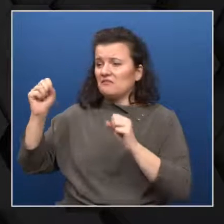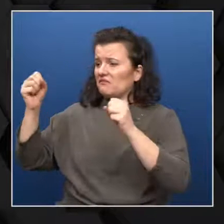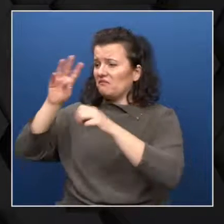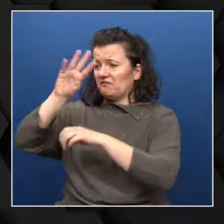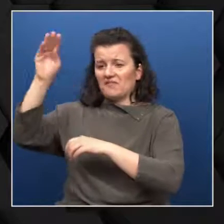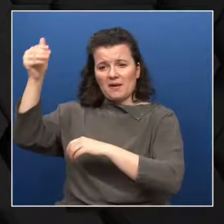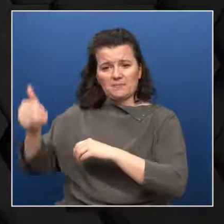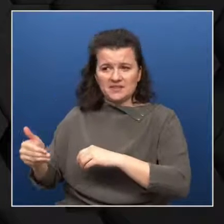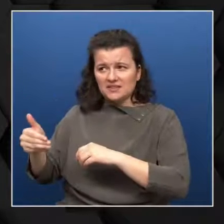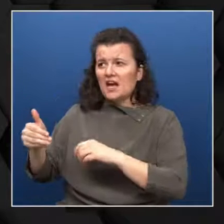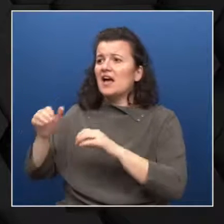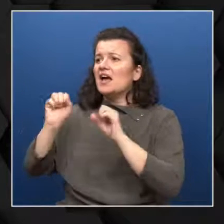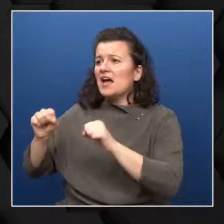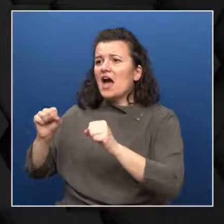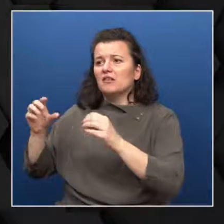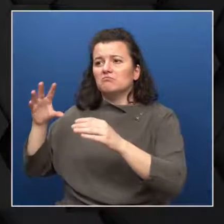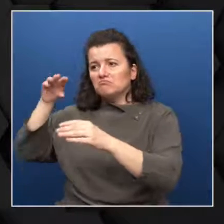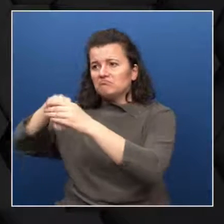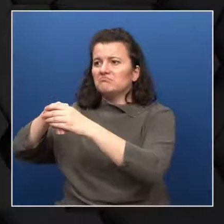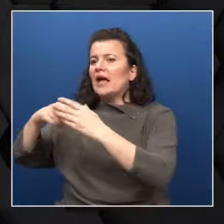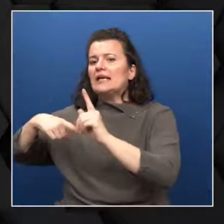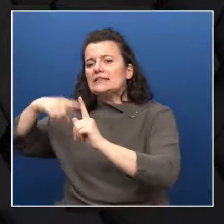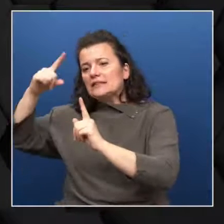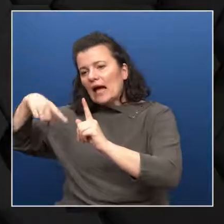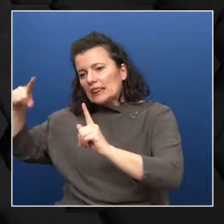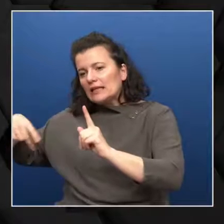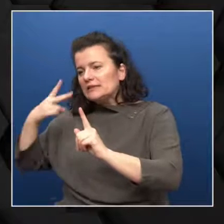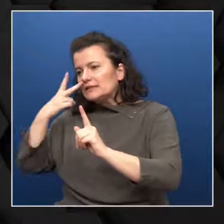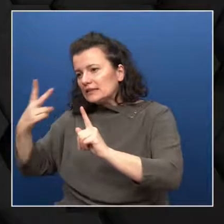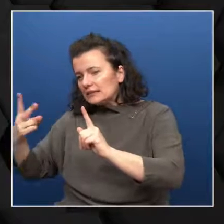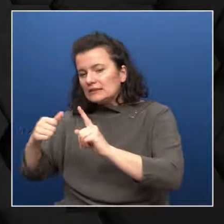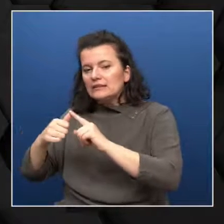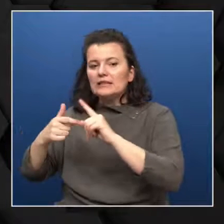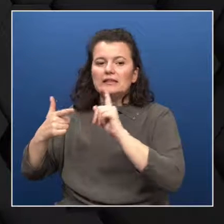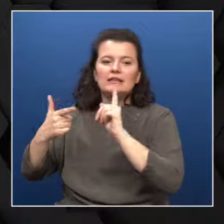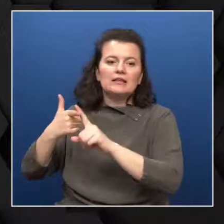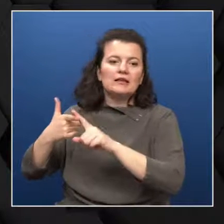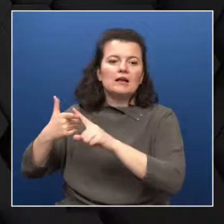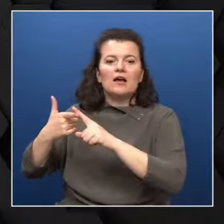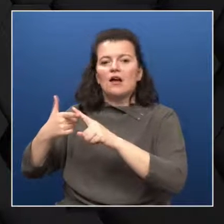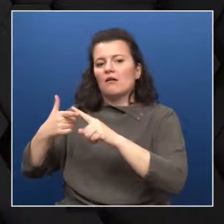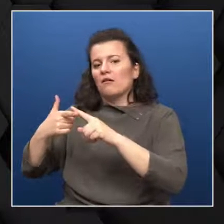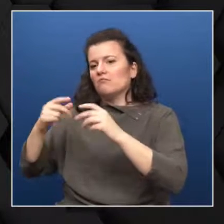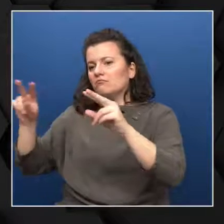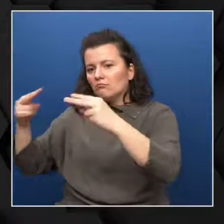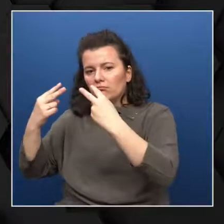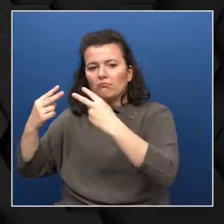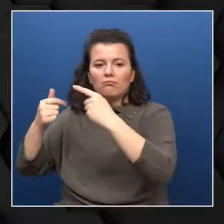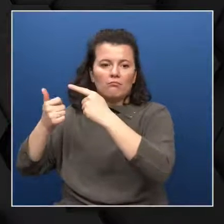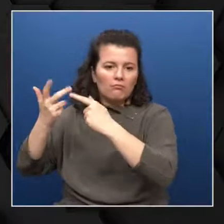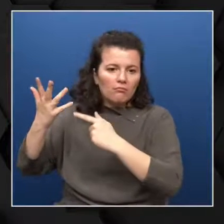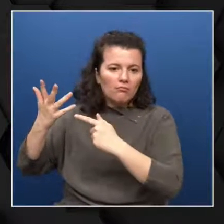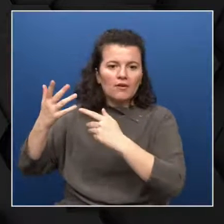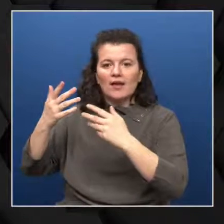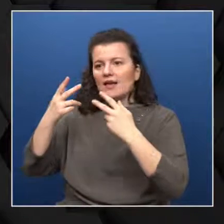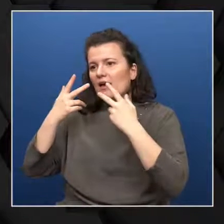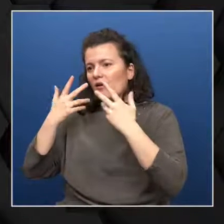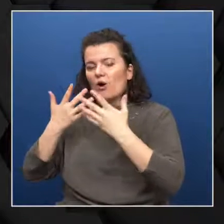some more statistics. You can add application insights to it. So you can actually see how many people are